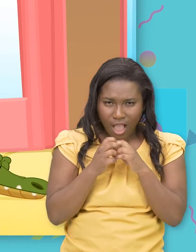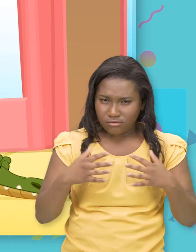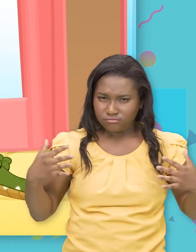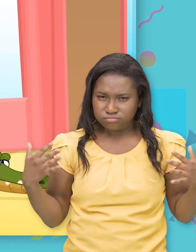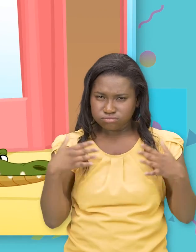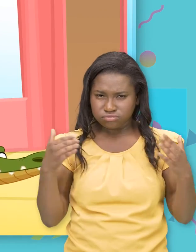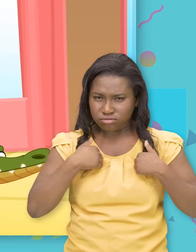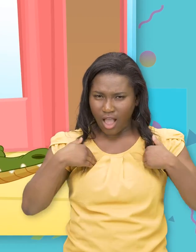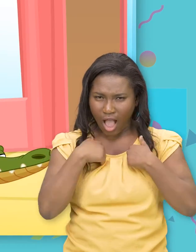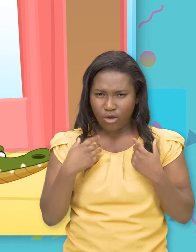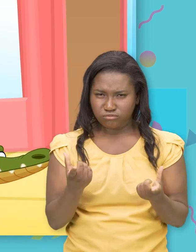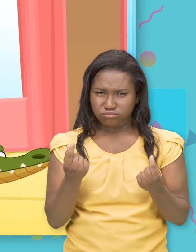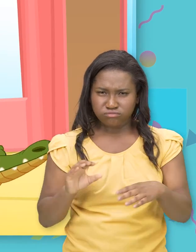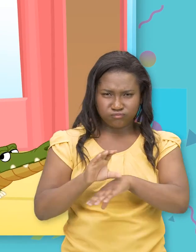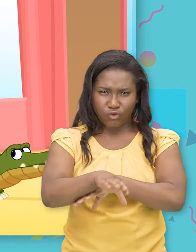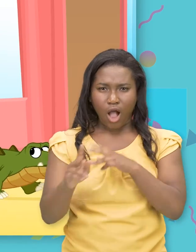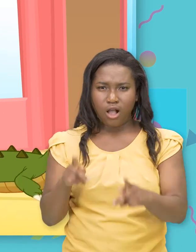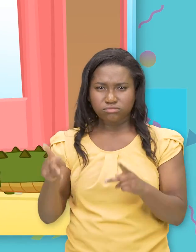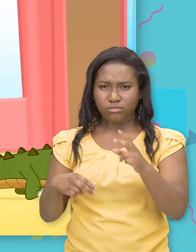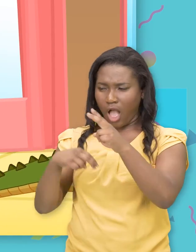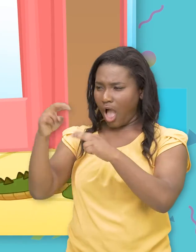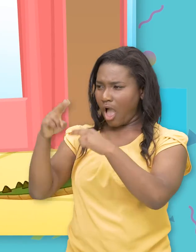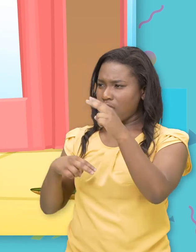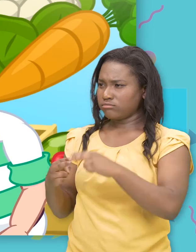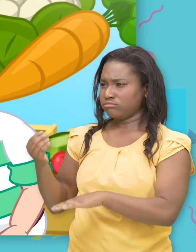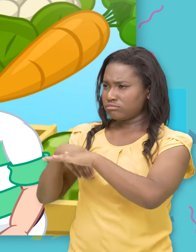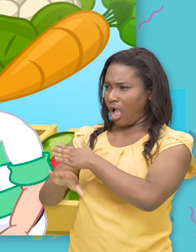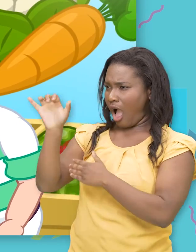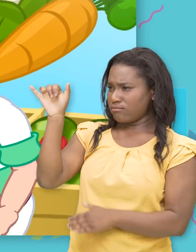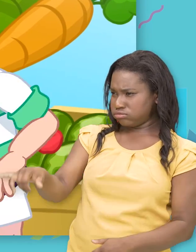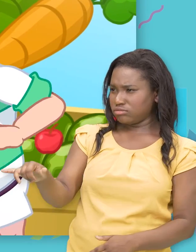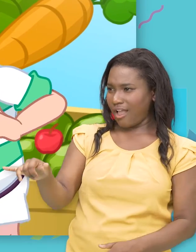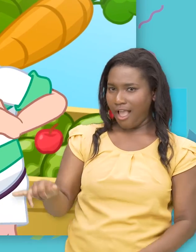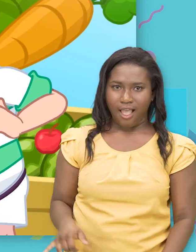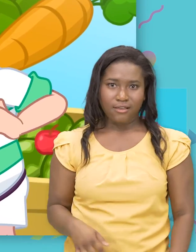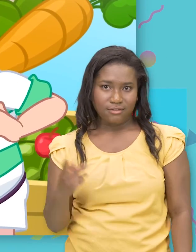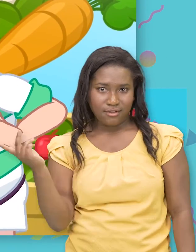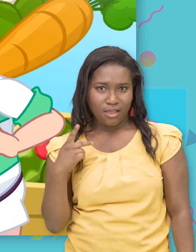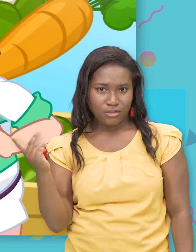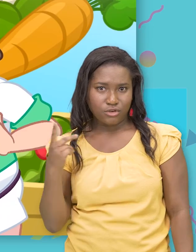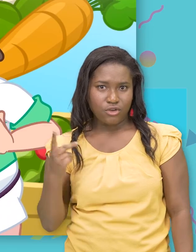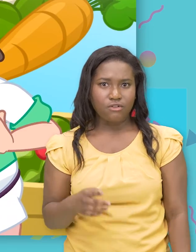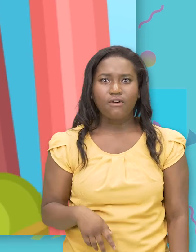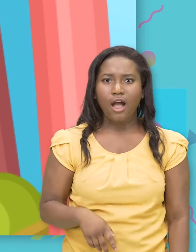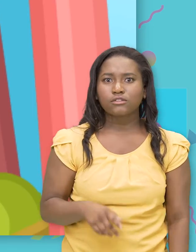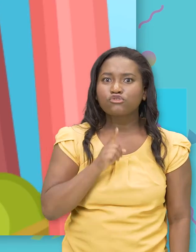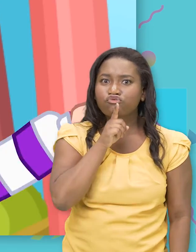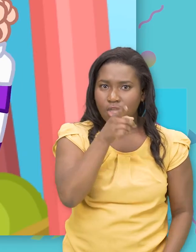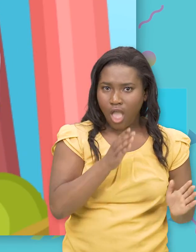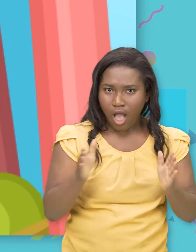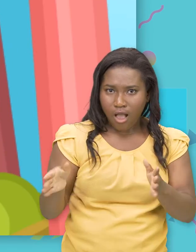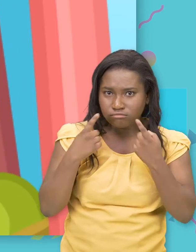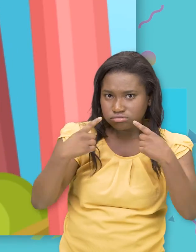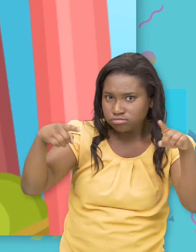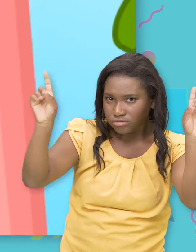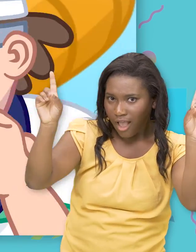These scary animals are making sure everyone in the city stays inside so that we can execute our